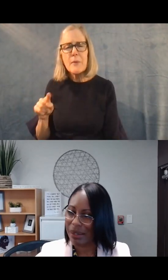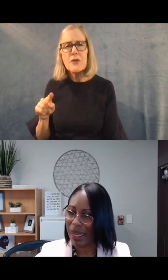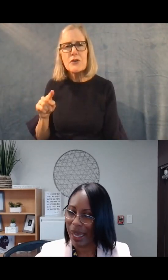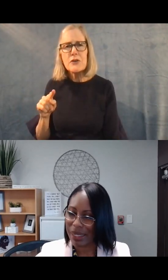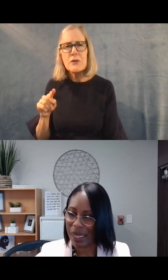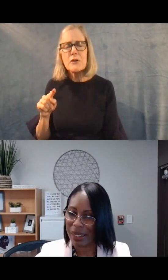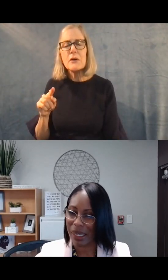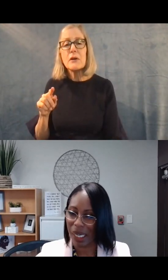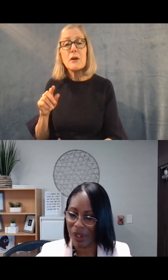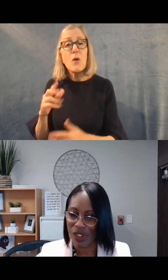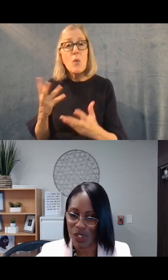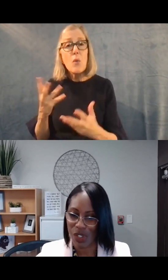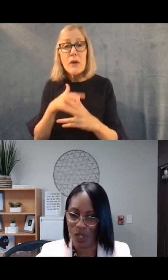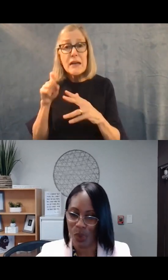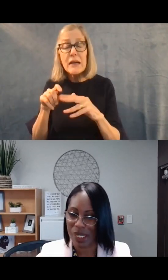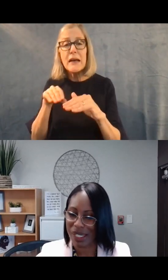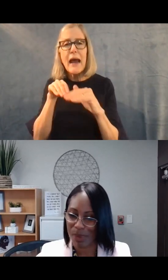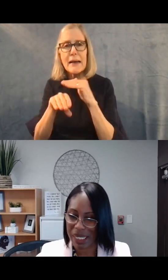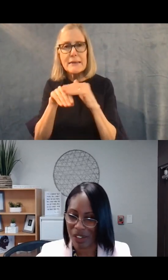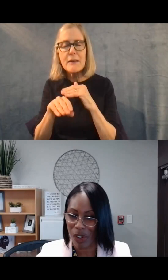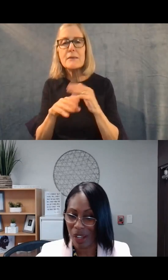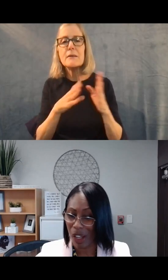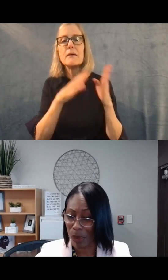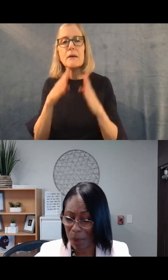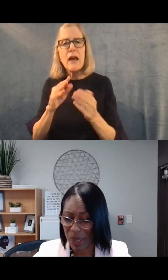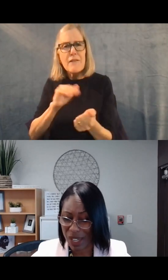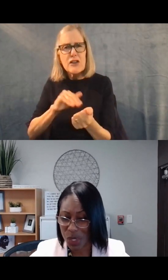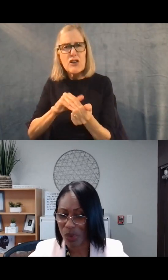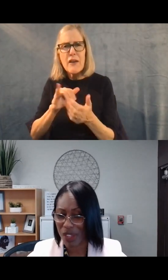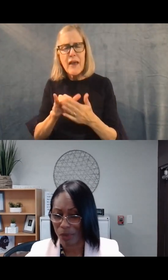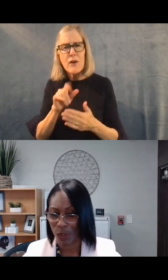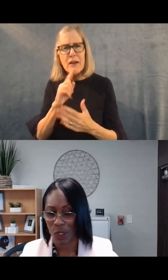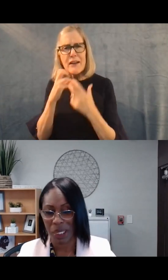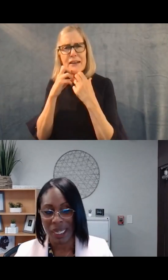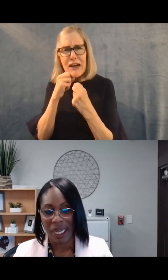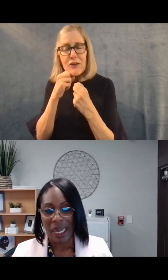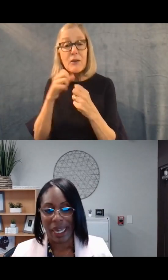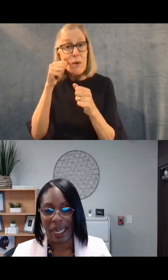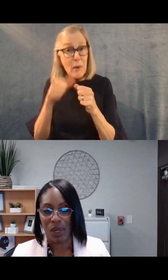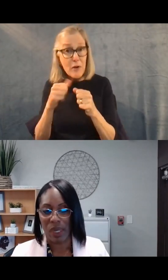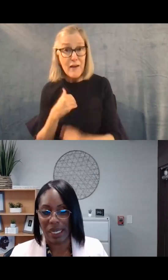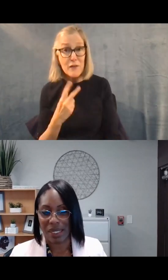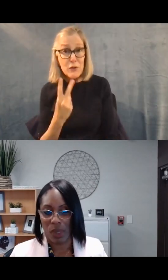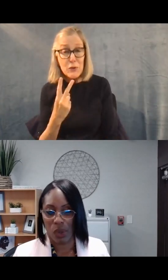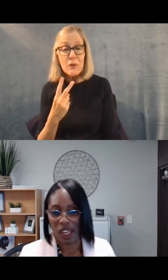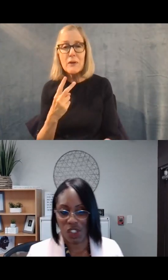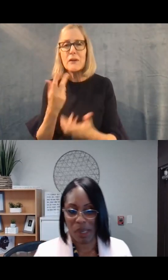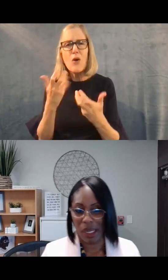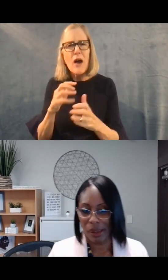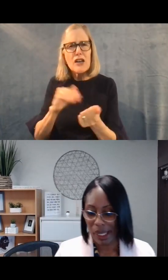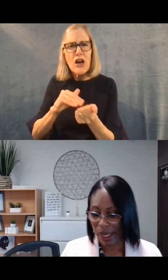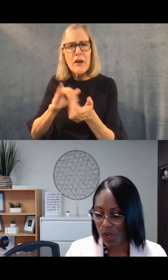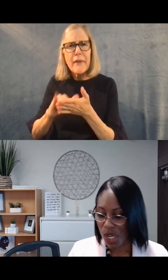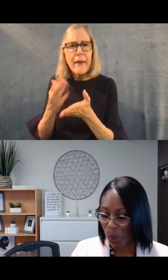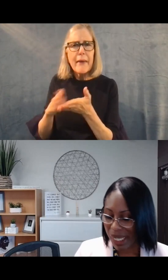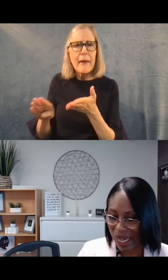access, a caring physician who was not dismissive. And remember, we had 2 of them for her. And we needed someone to go the extra